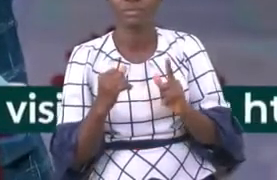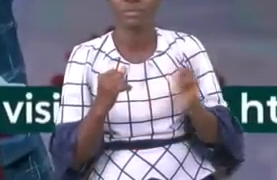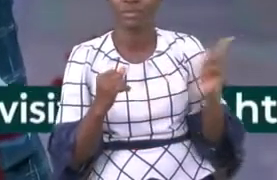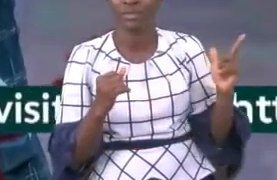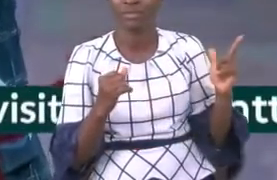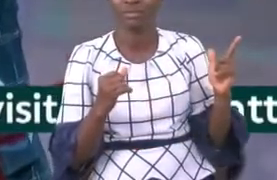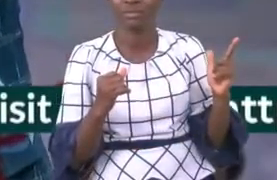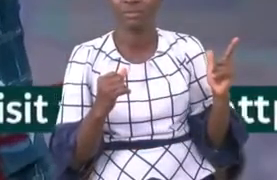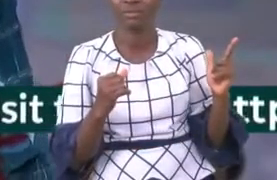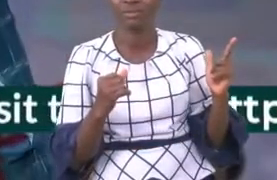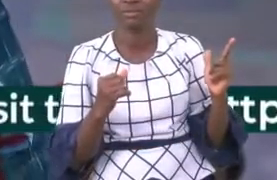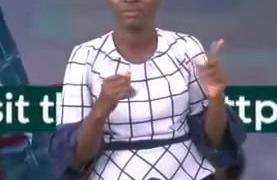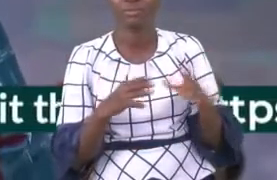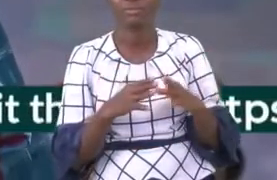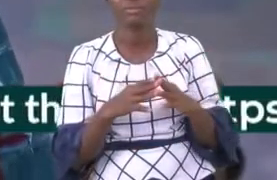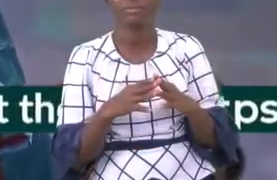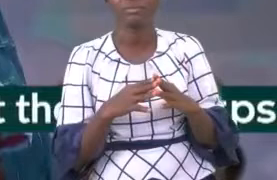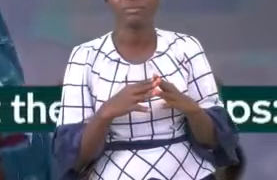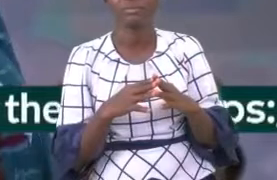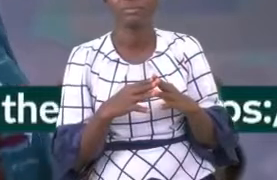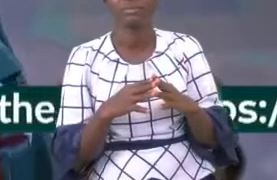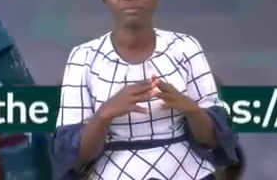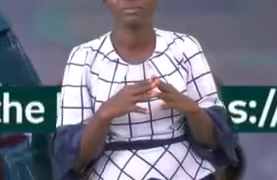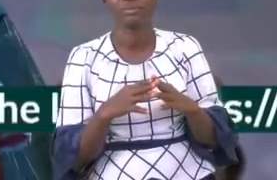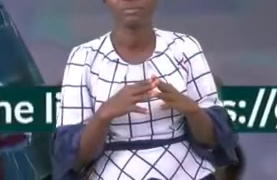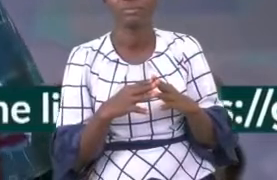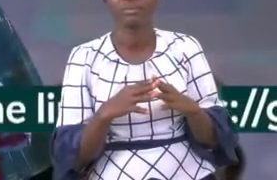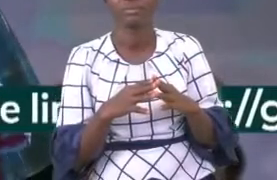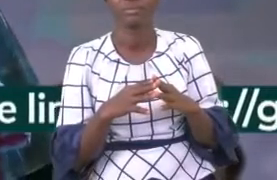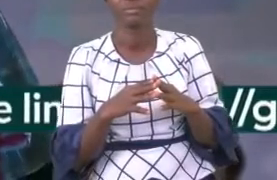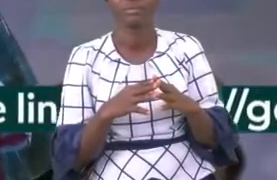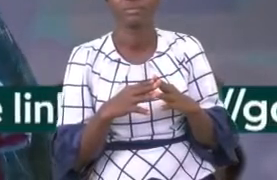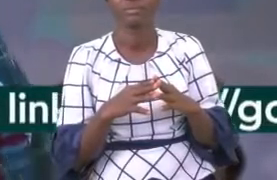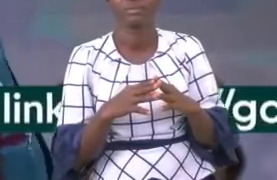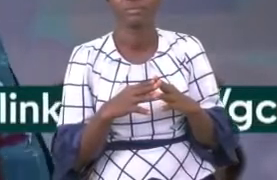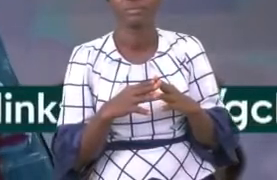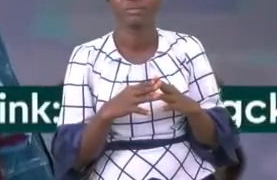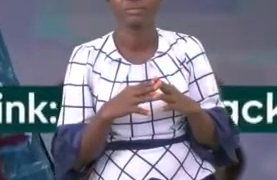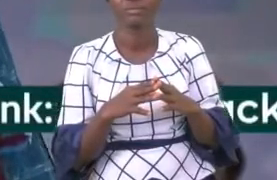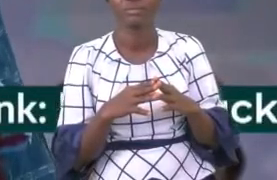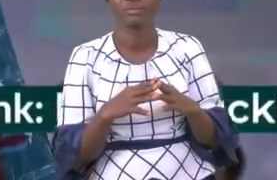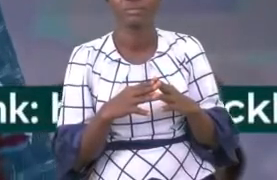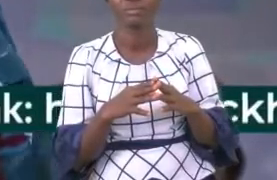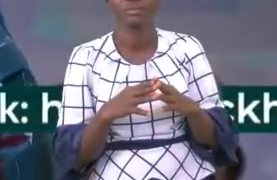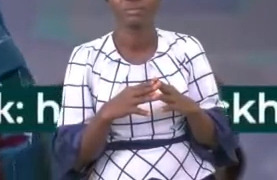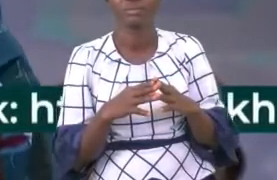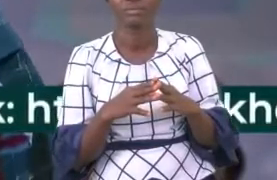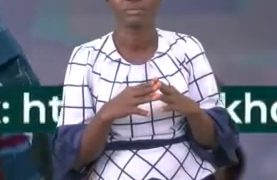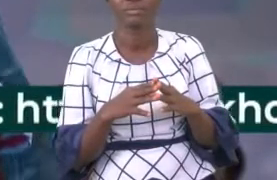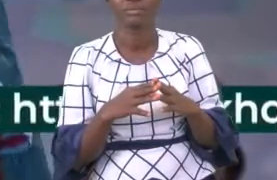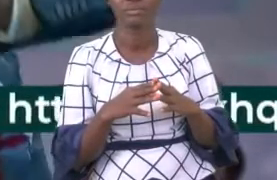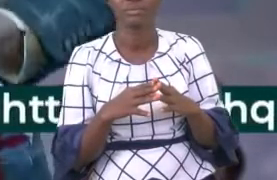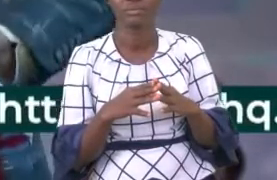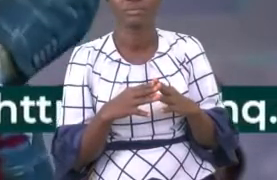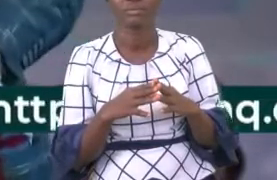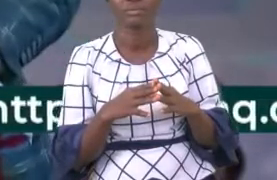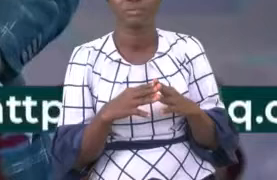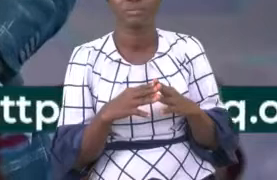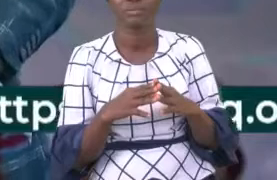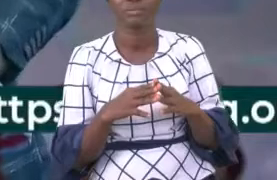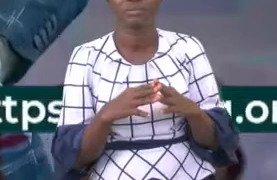towards the extreme back, many, many people are sitting down. I don't know why they are avoiding to come to the